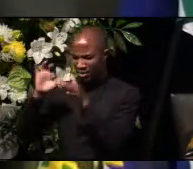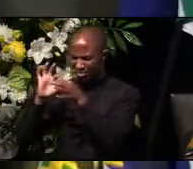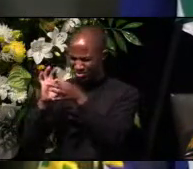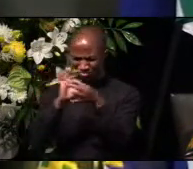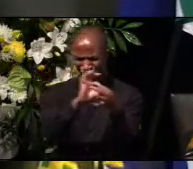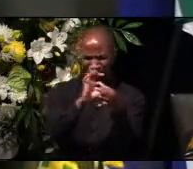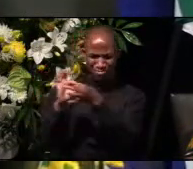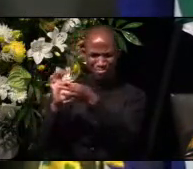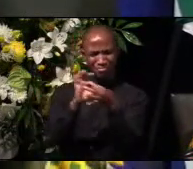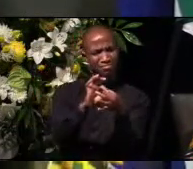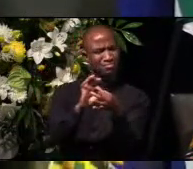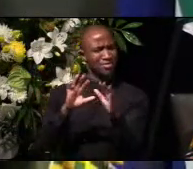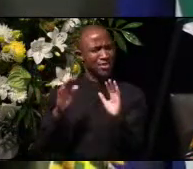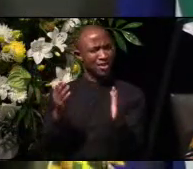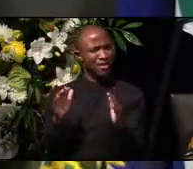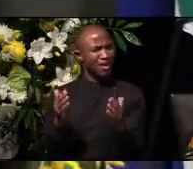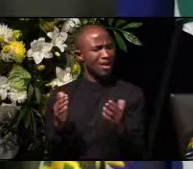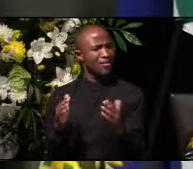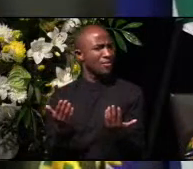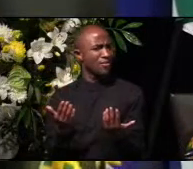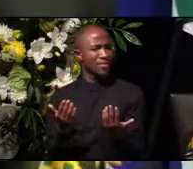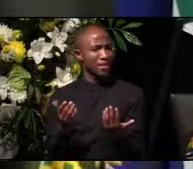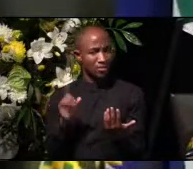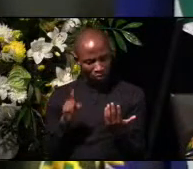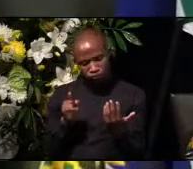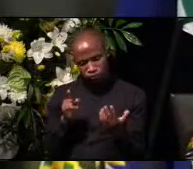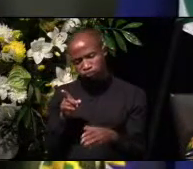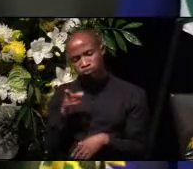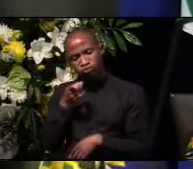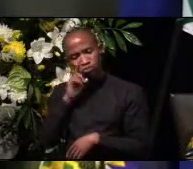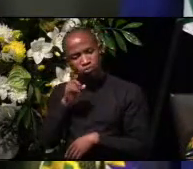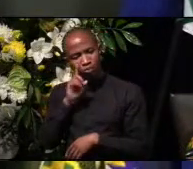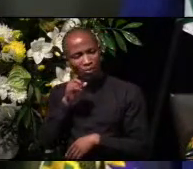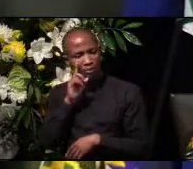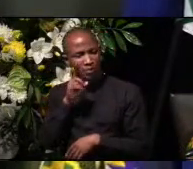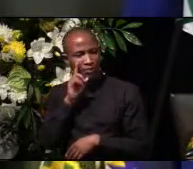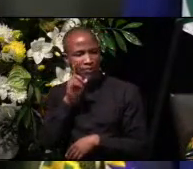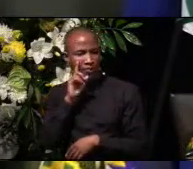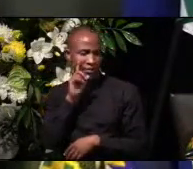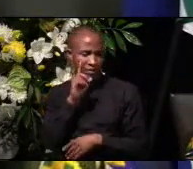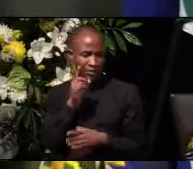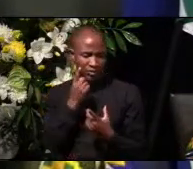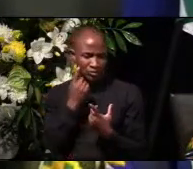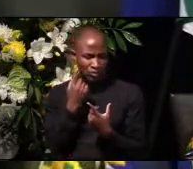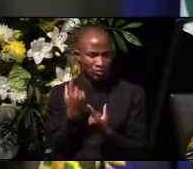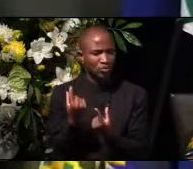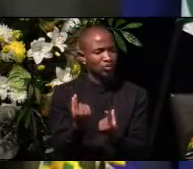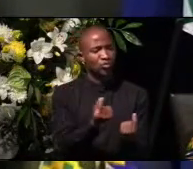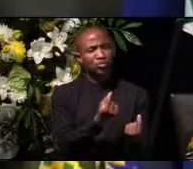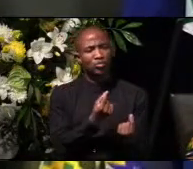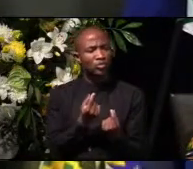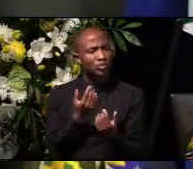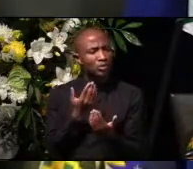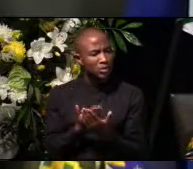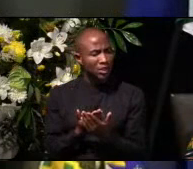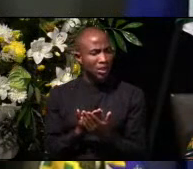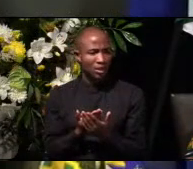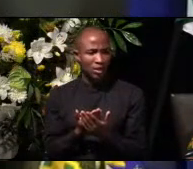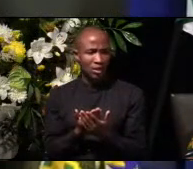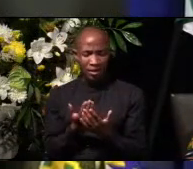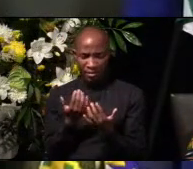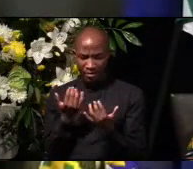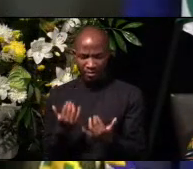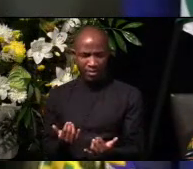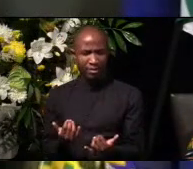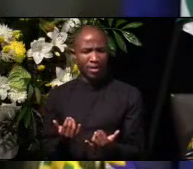depend whether the minister of Tourism has refused although she was summoned to go to Parliament and now it's a crisis between